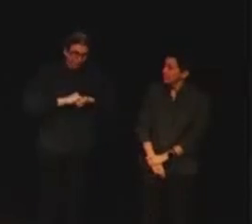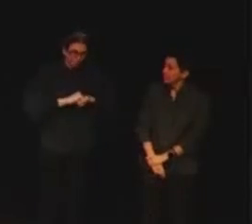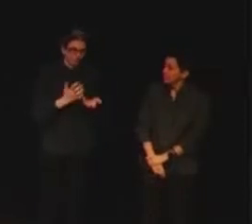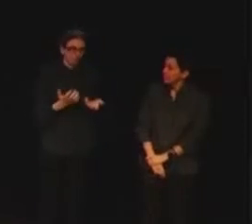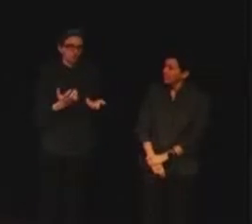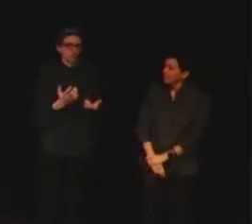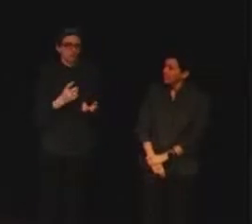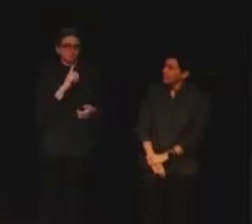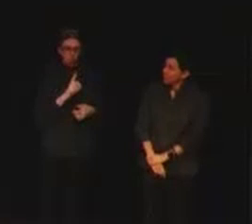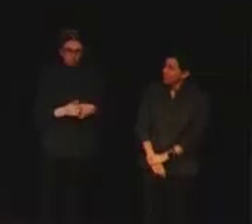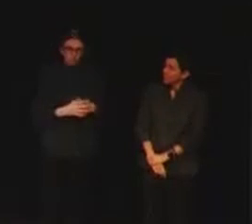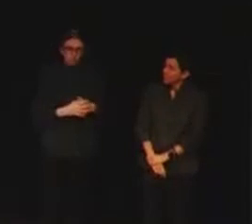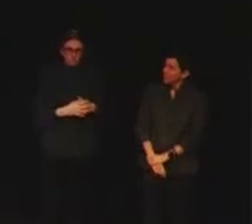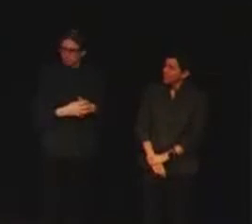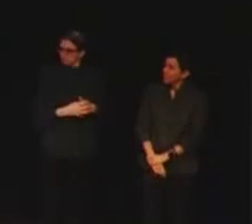regard. And